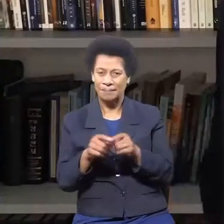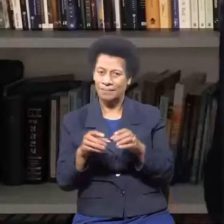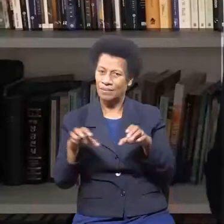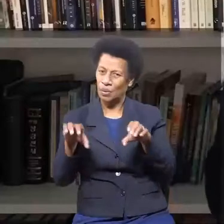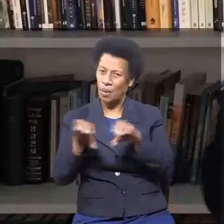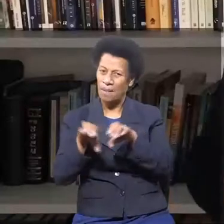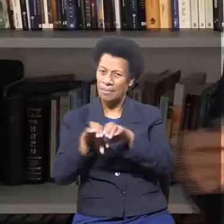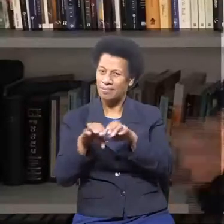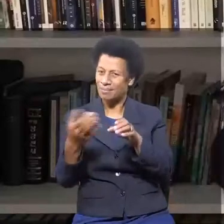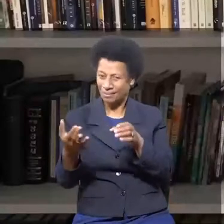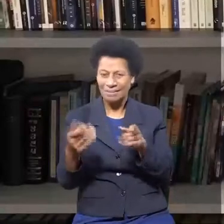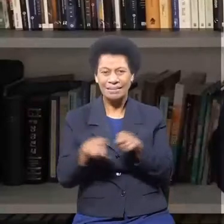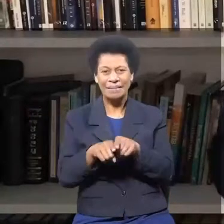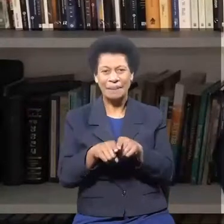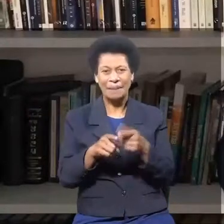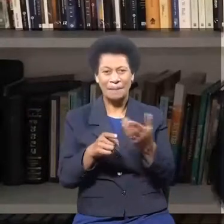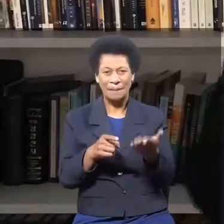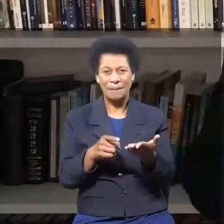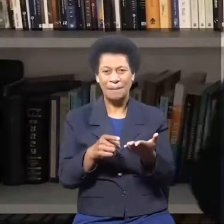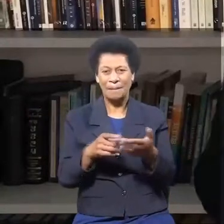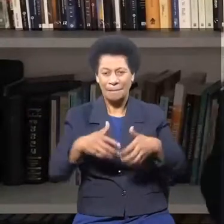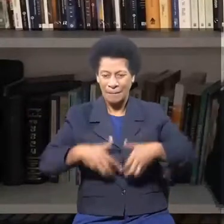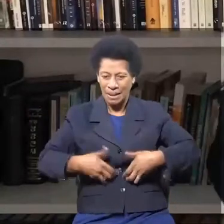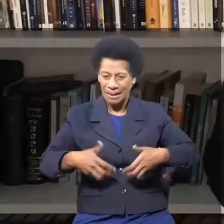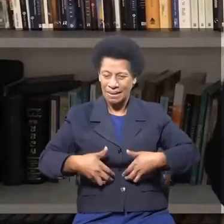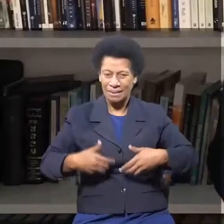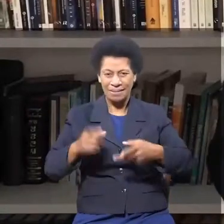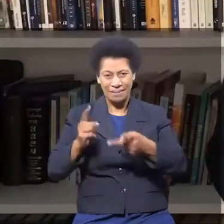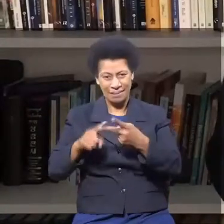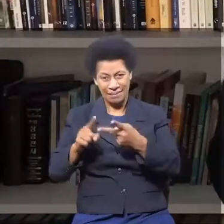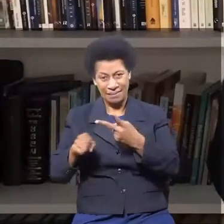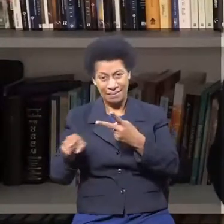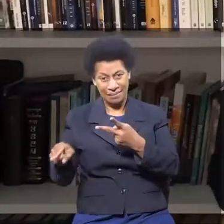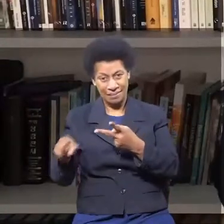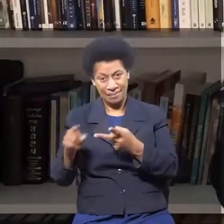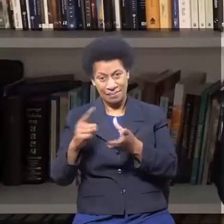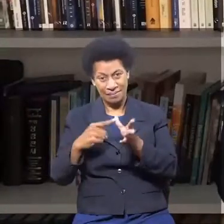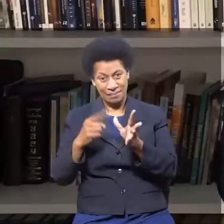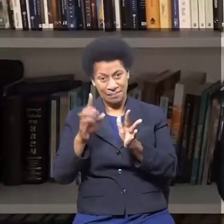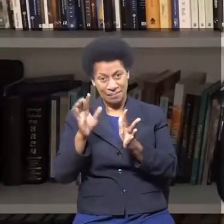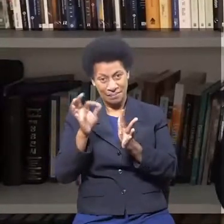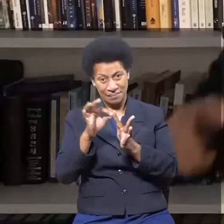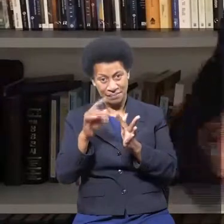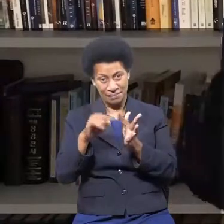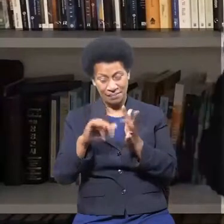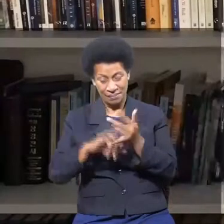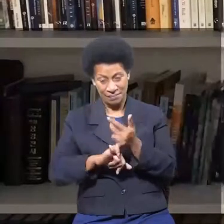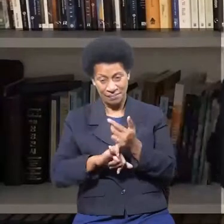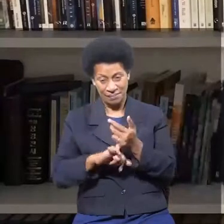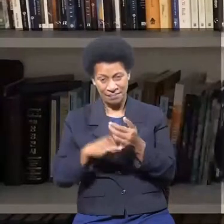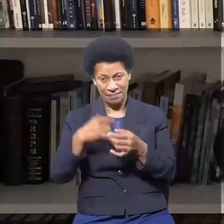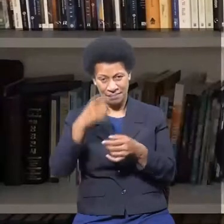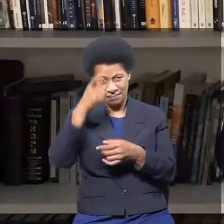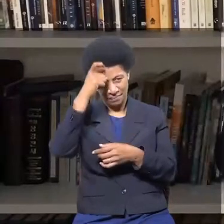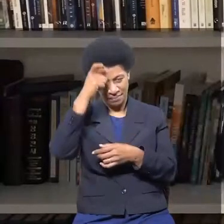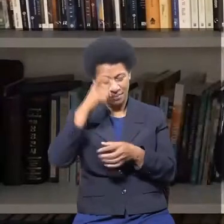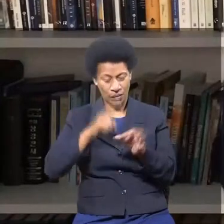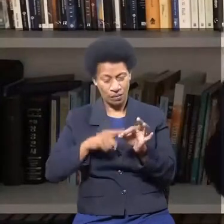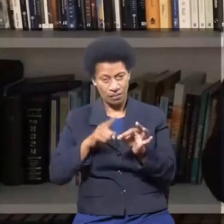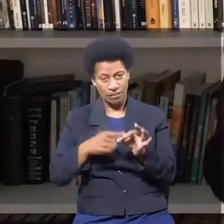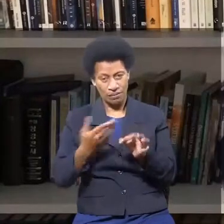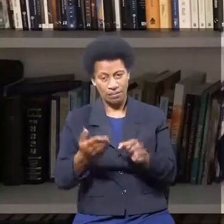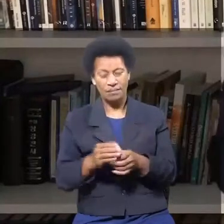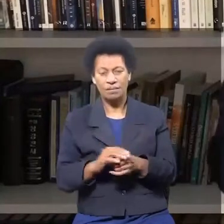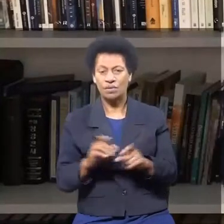common ancestor together with chimpanzees and apes as well? Well, let's dive into this question,